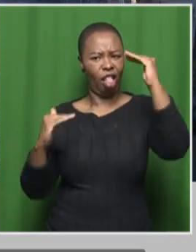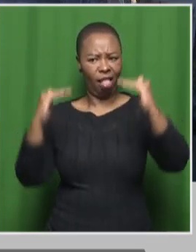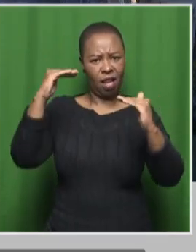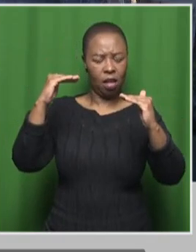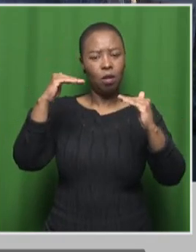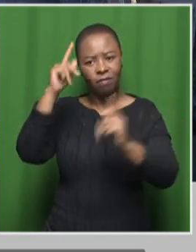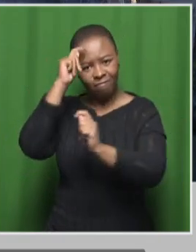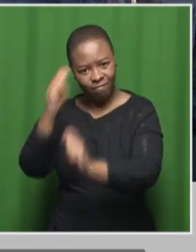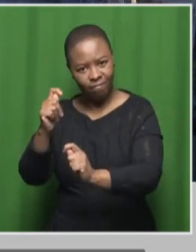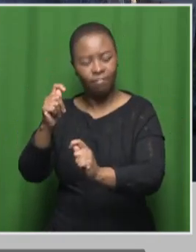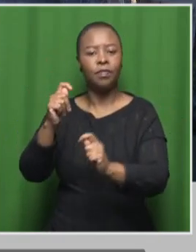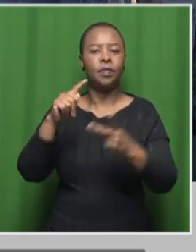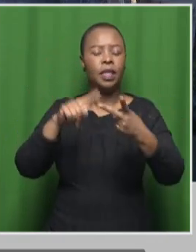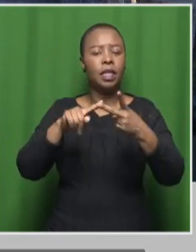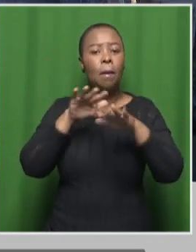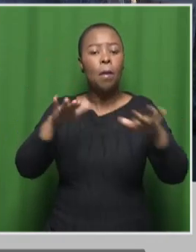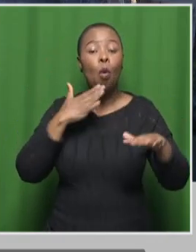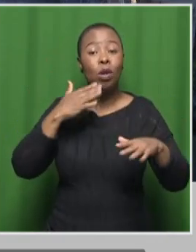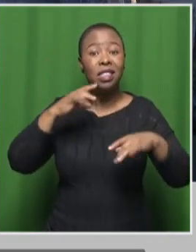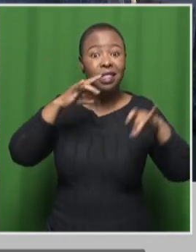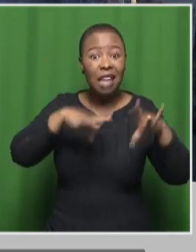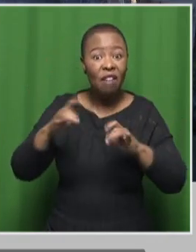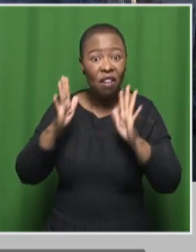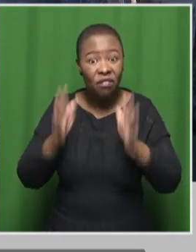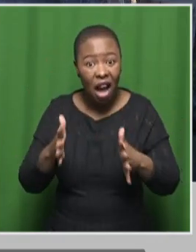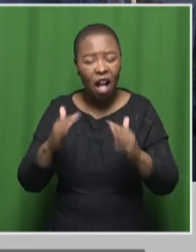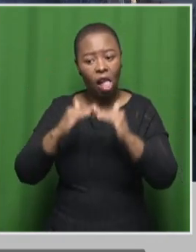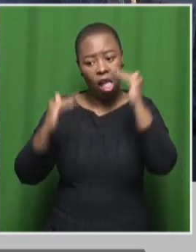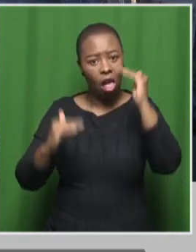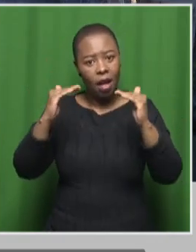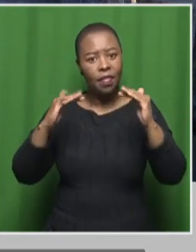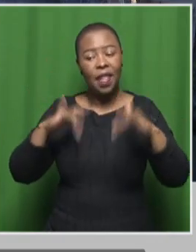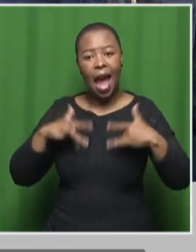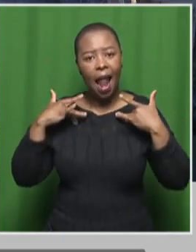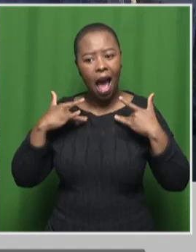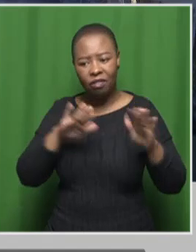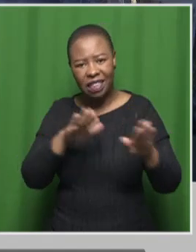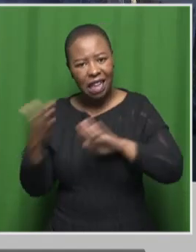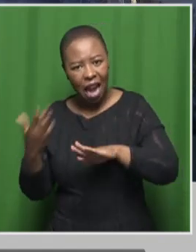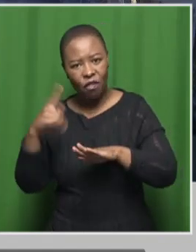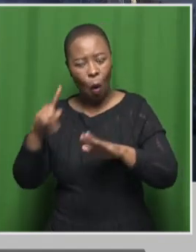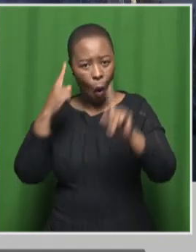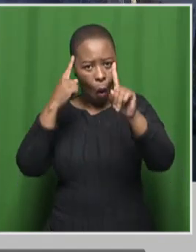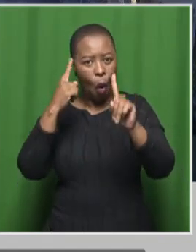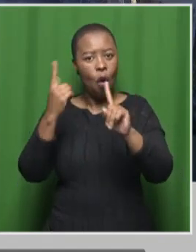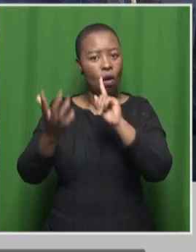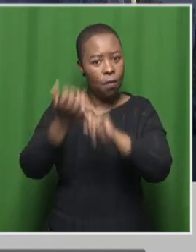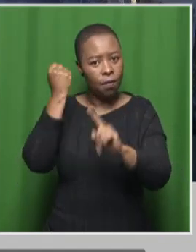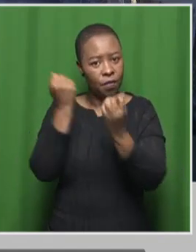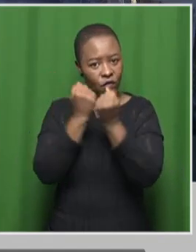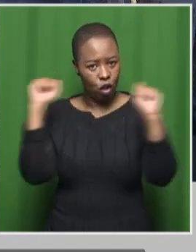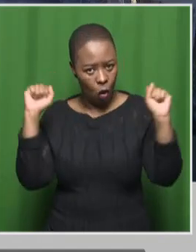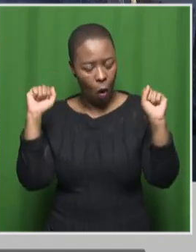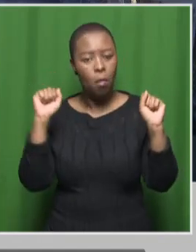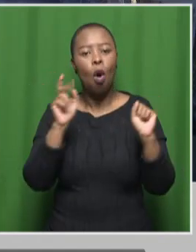to recognize those who suffered those injustices, who paid with their lives for our freedom, and also to heal the